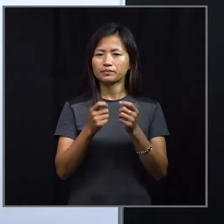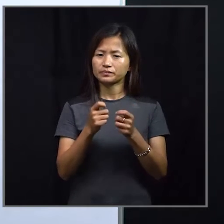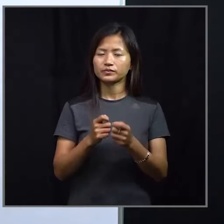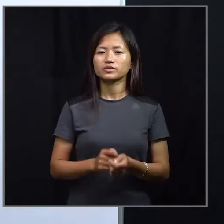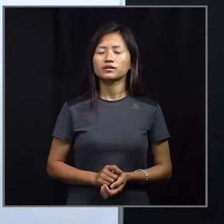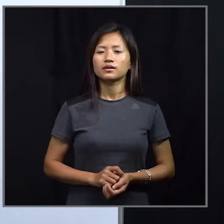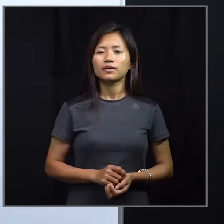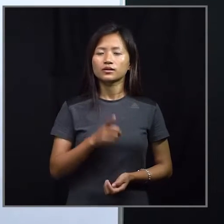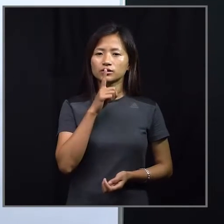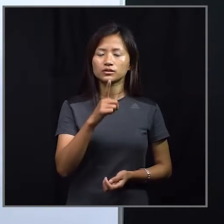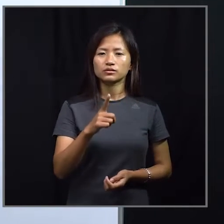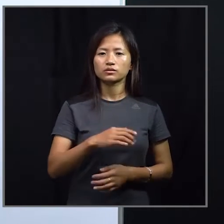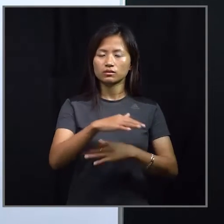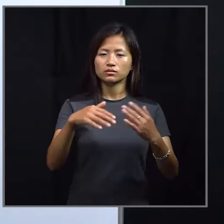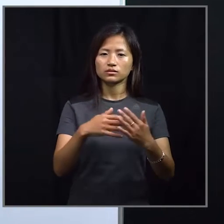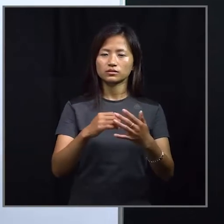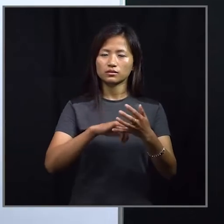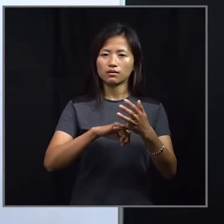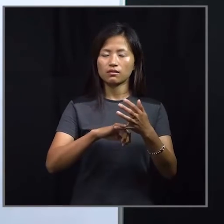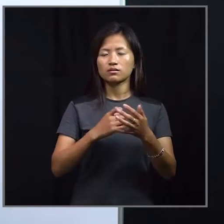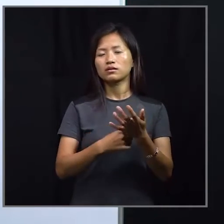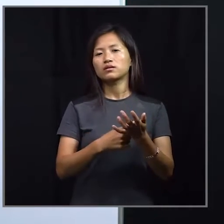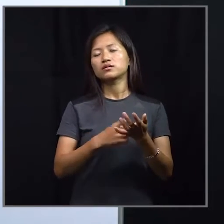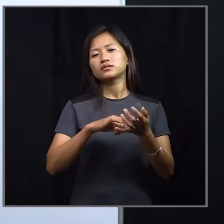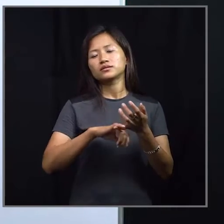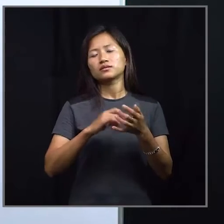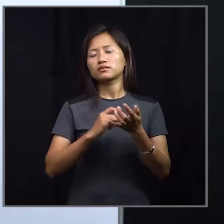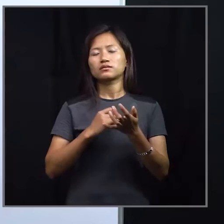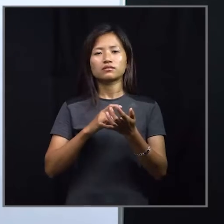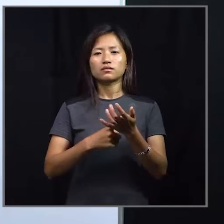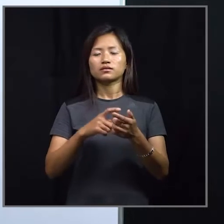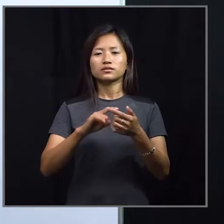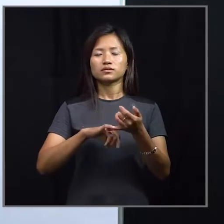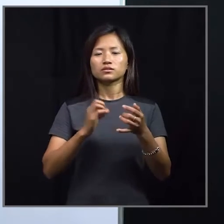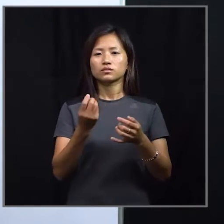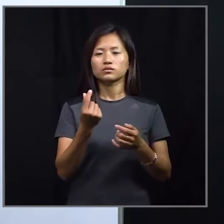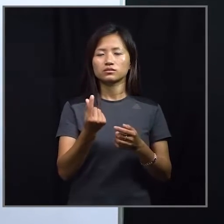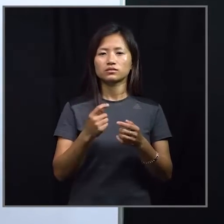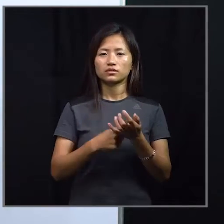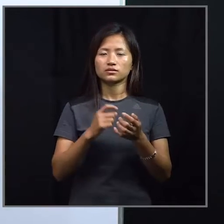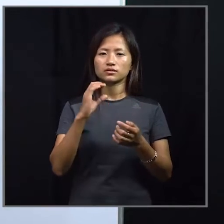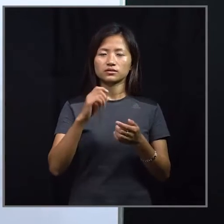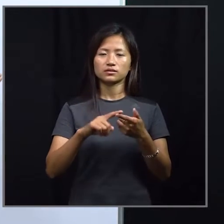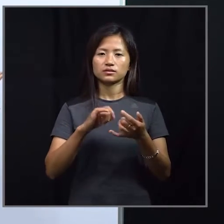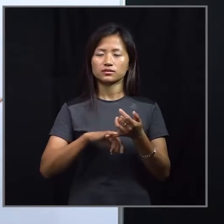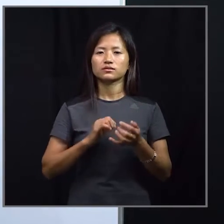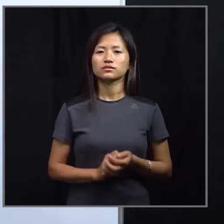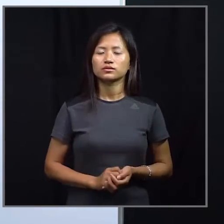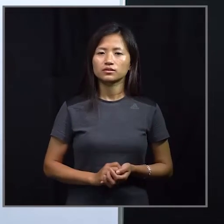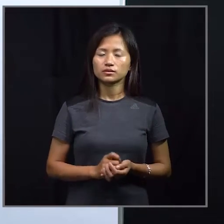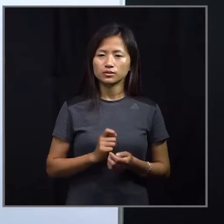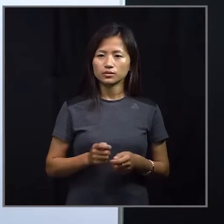want to make sure that all these resources are utilized in the production of goods and